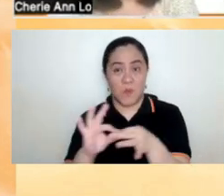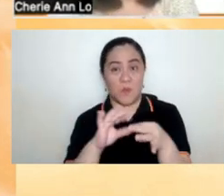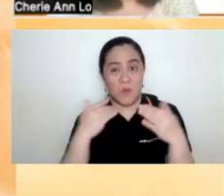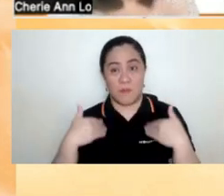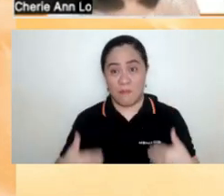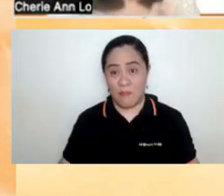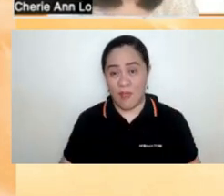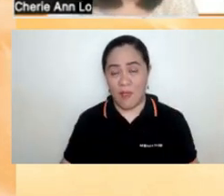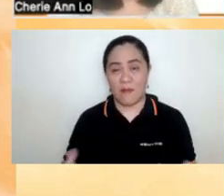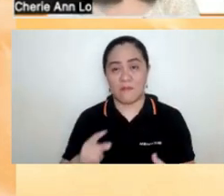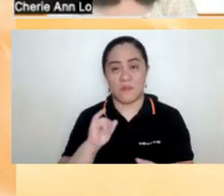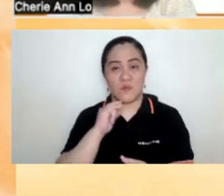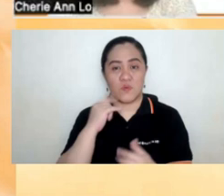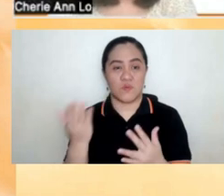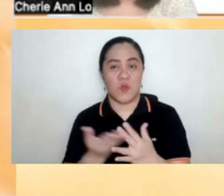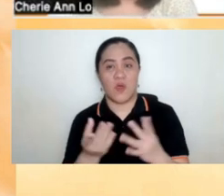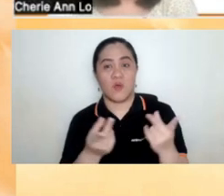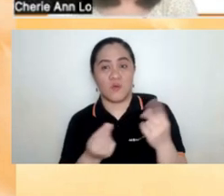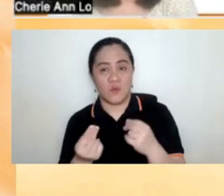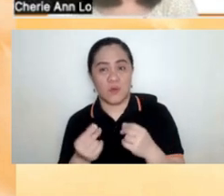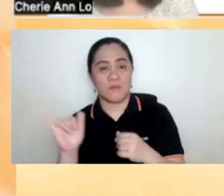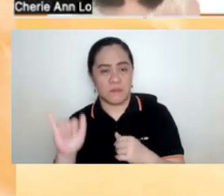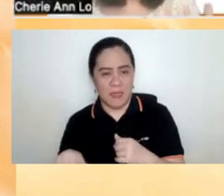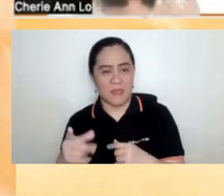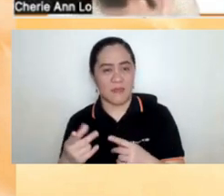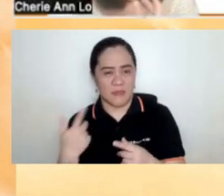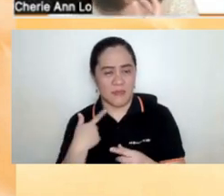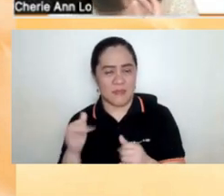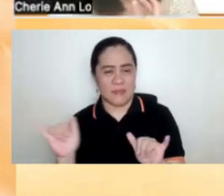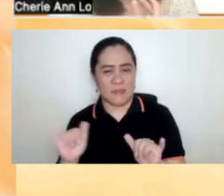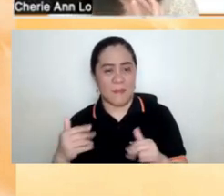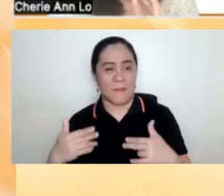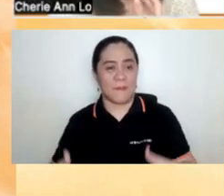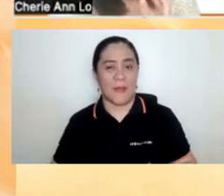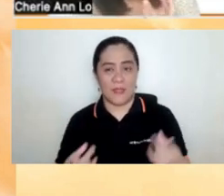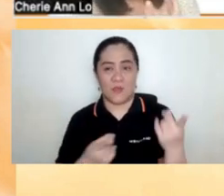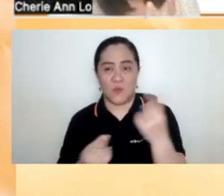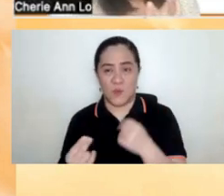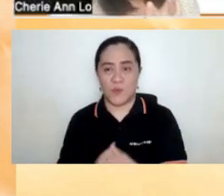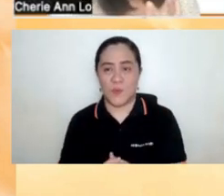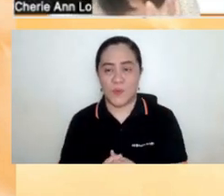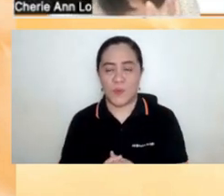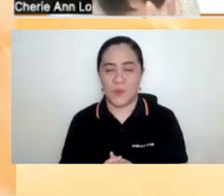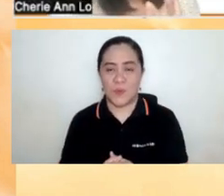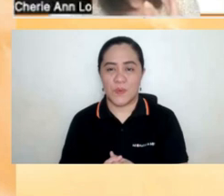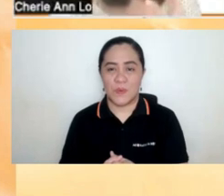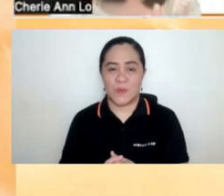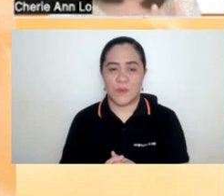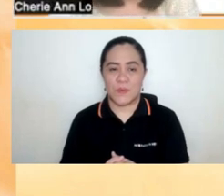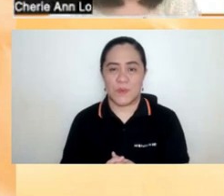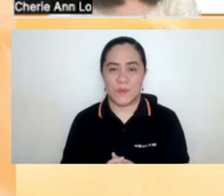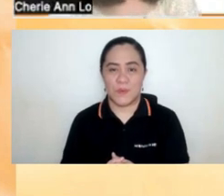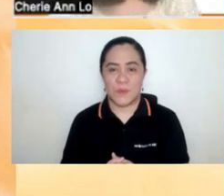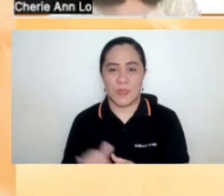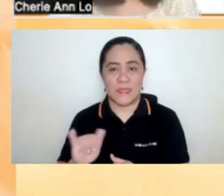then part of the intervention also has to be biological. In the same way that we deal with